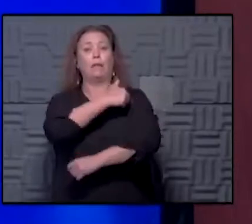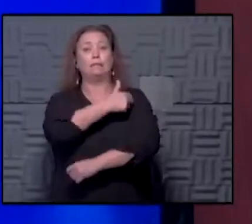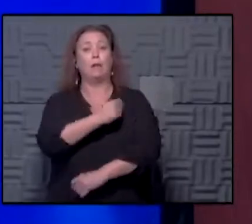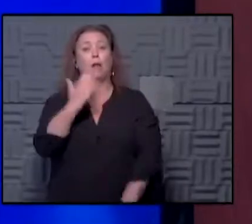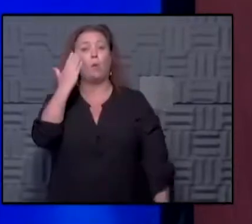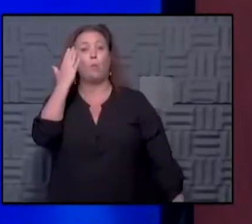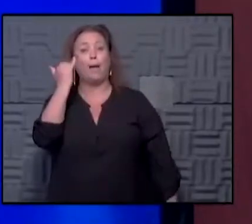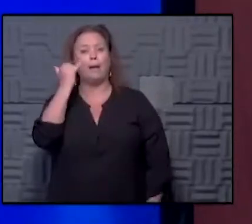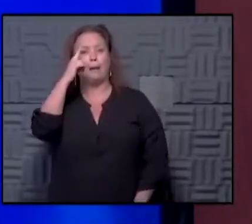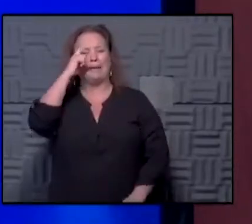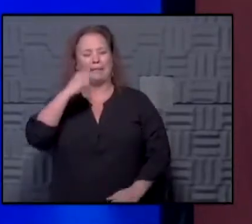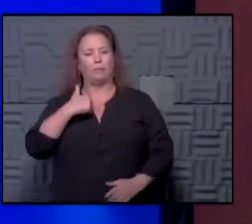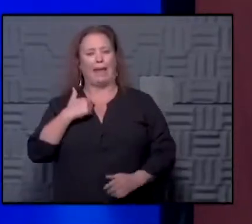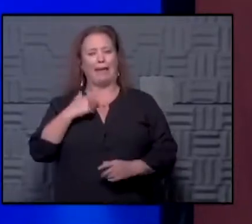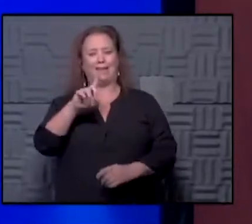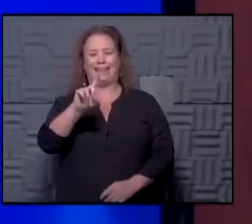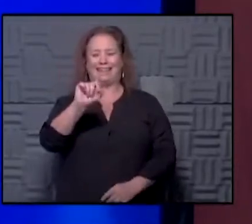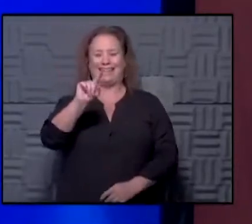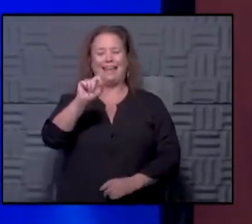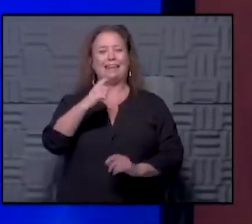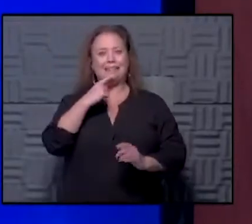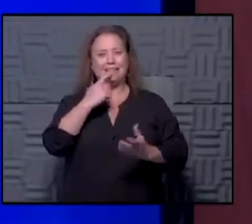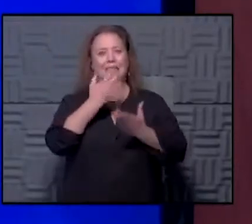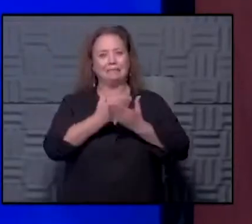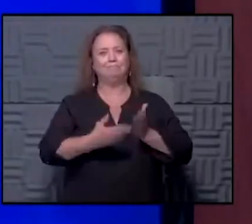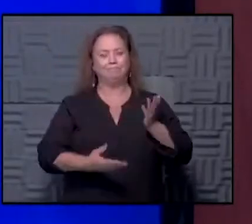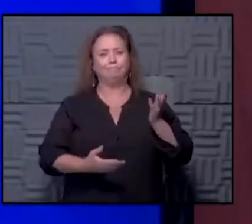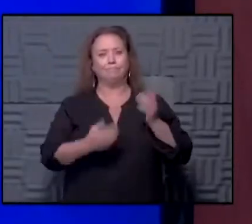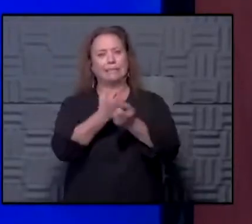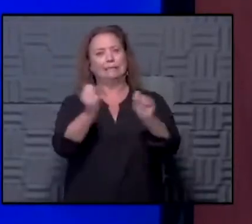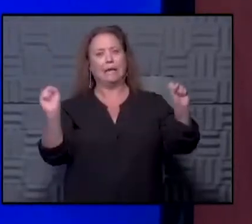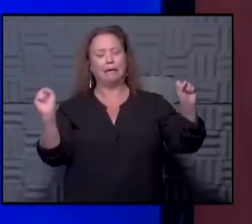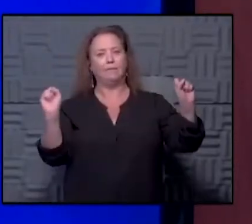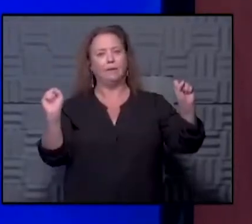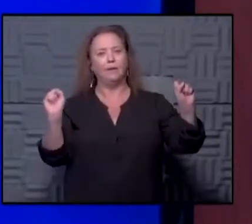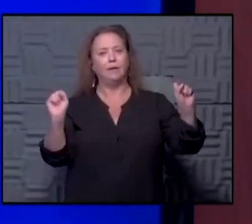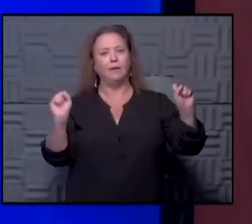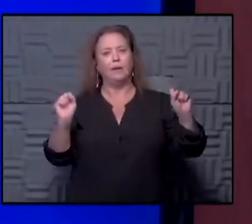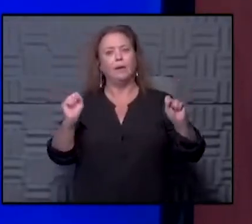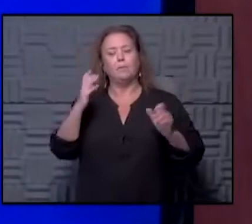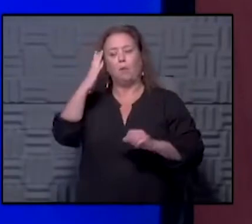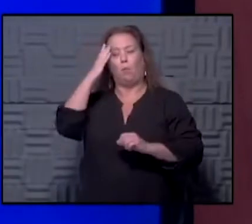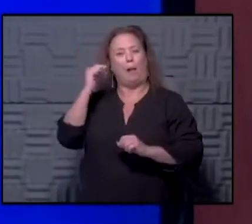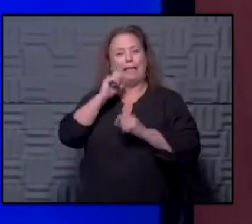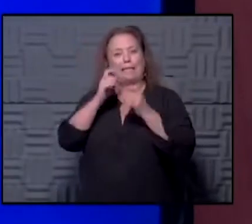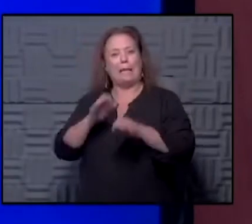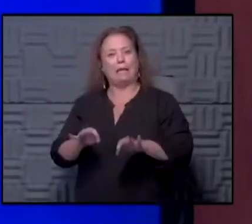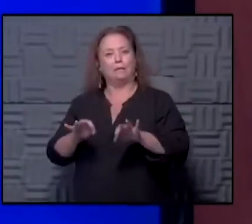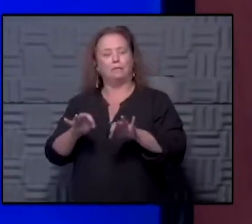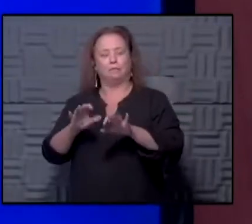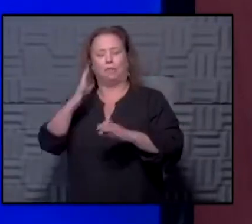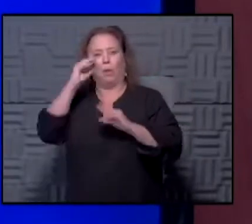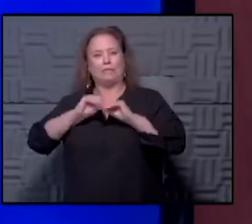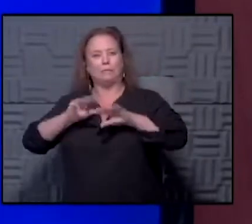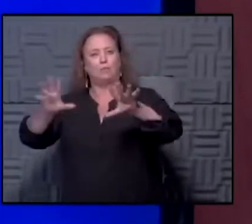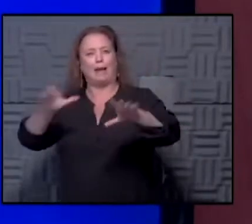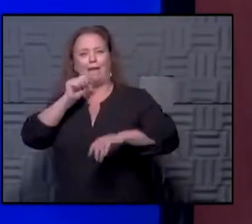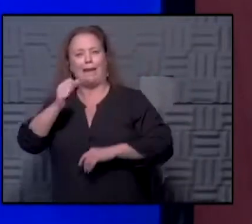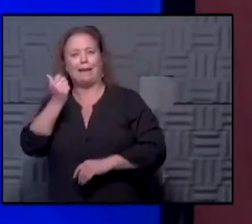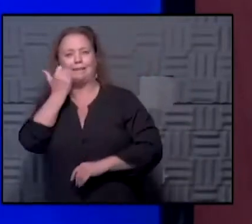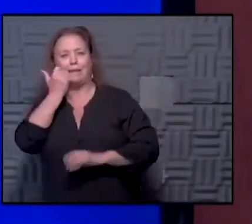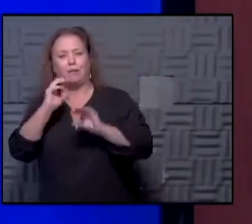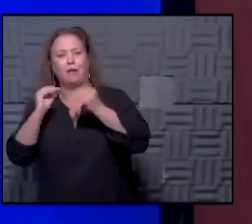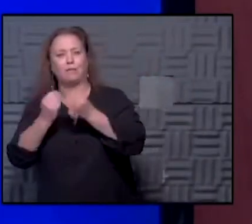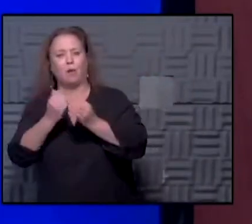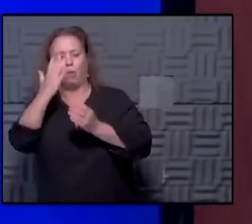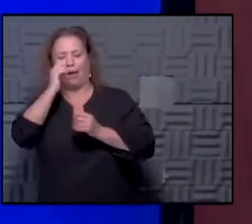But it's safe. Why is it safe? This is really important. Why is there not spread in dental offices? Why is there not spread